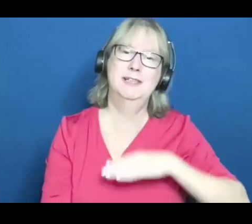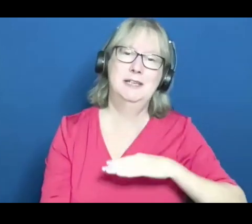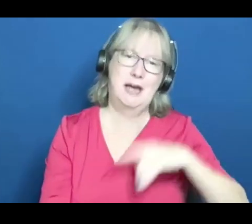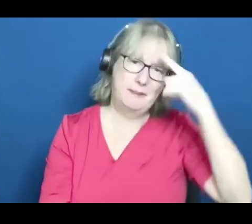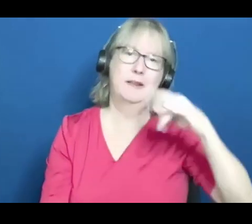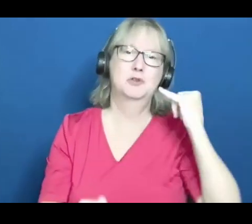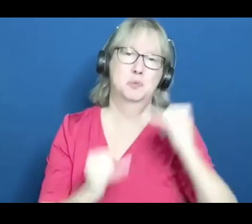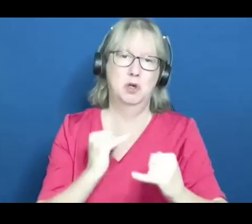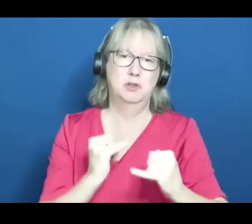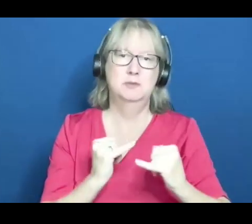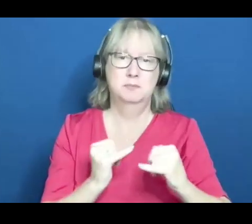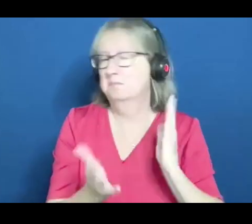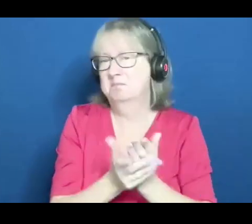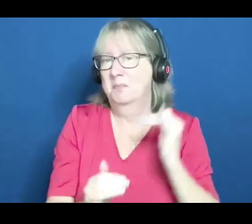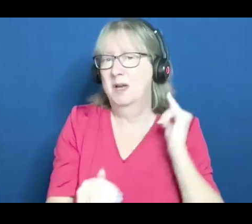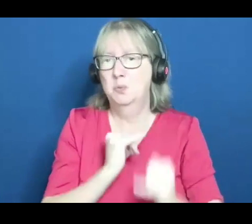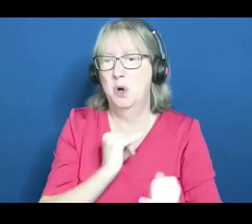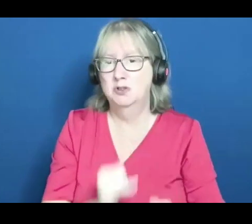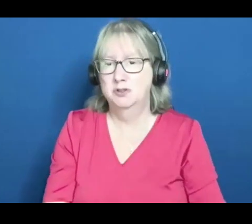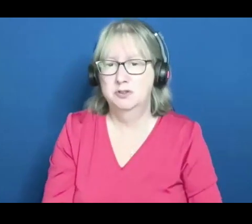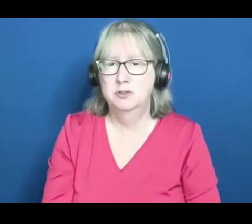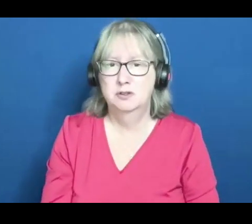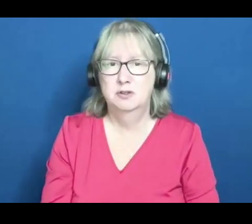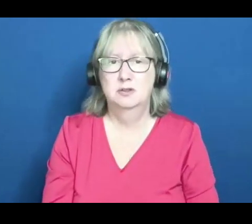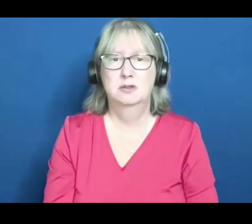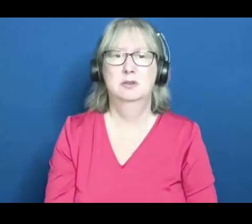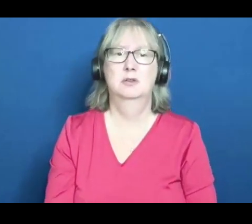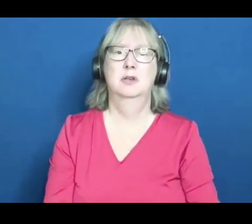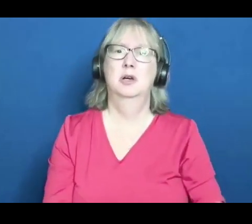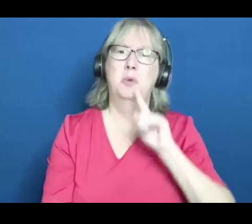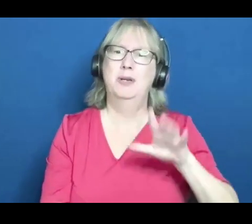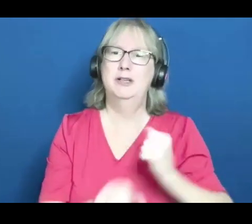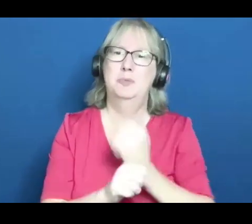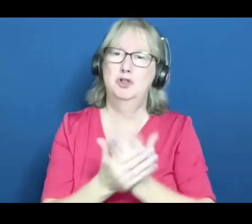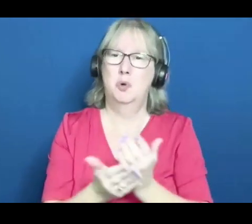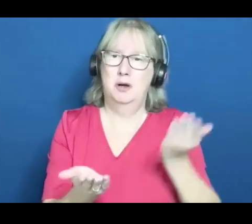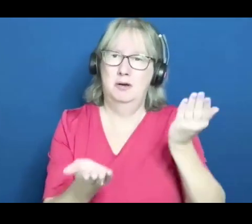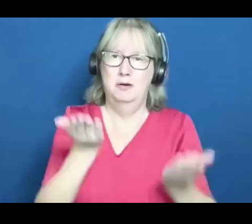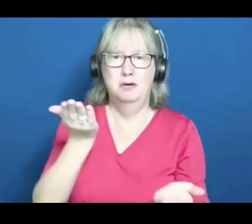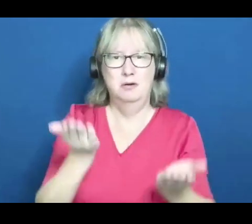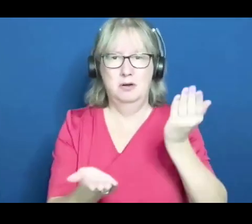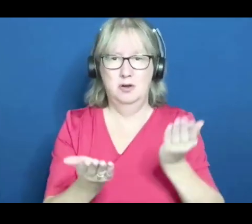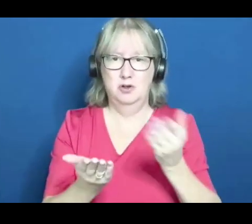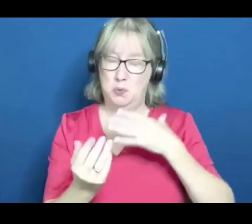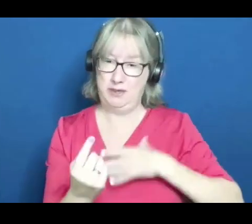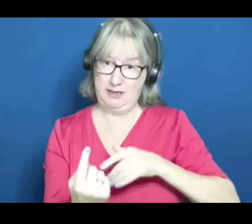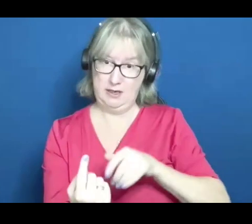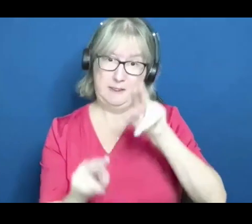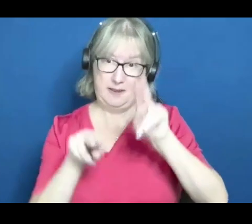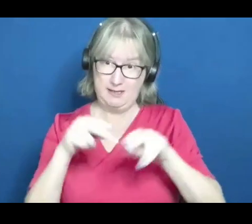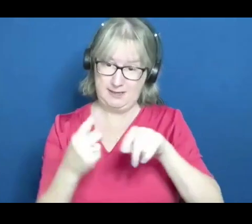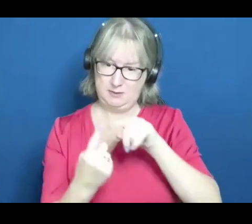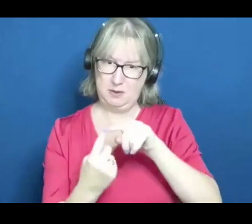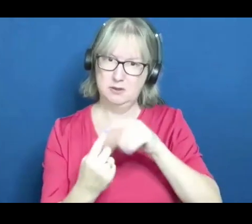worse. Yeah, it is worse, isn't it? But we want to get the balance right, and it's you know, it's the assessment